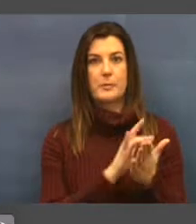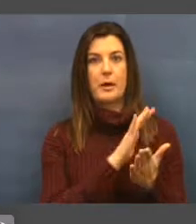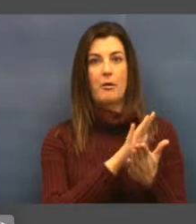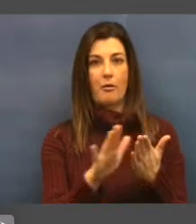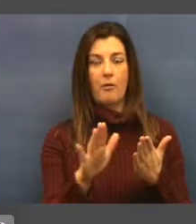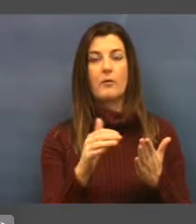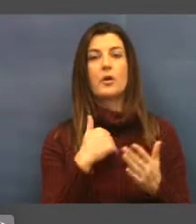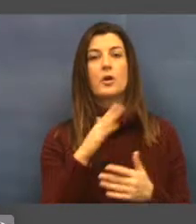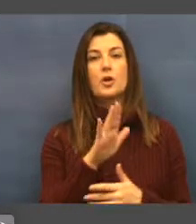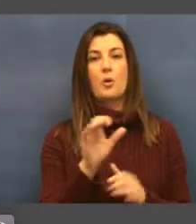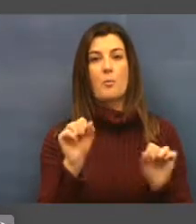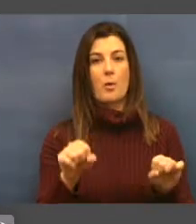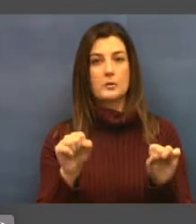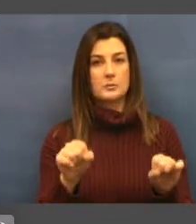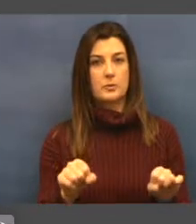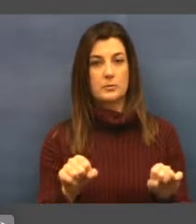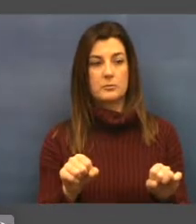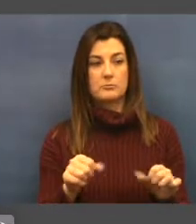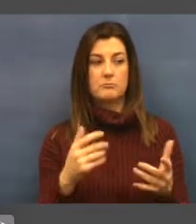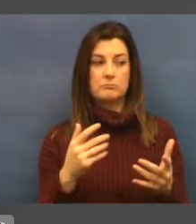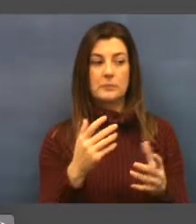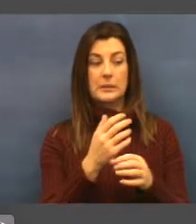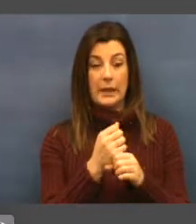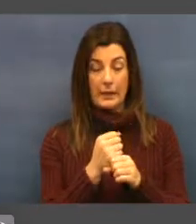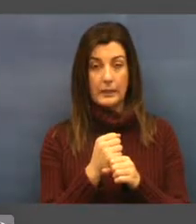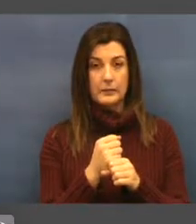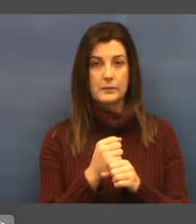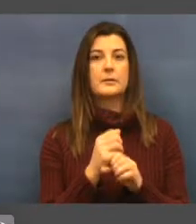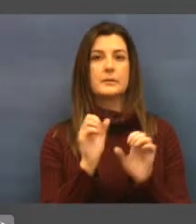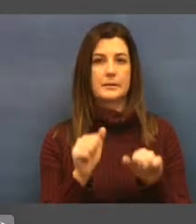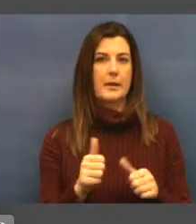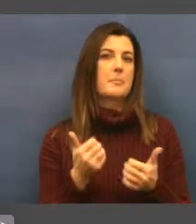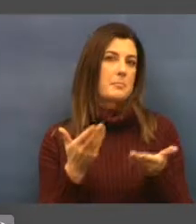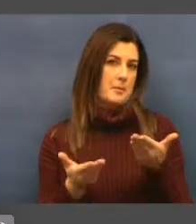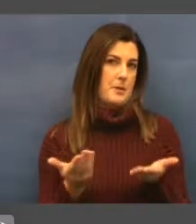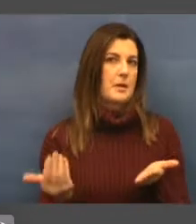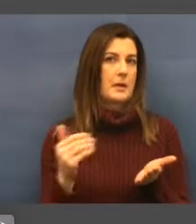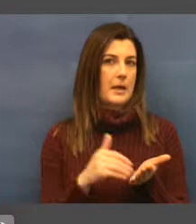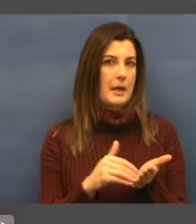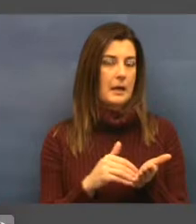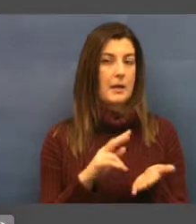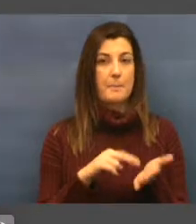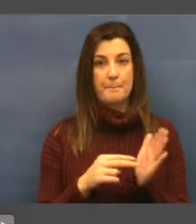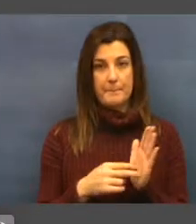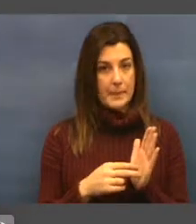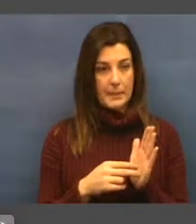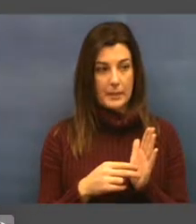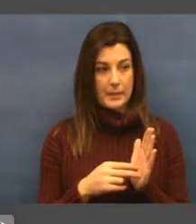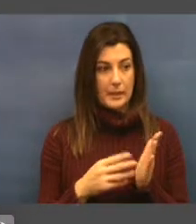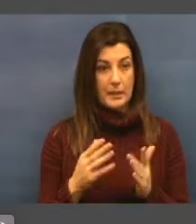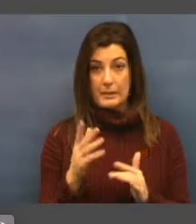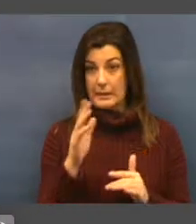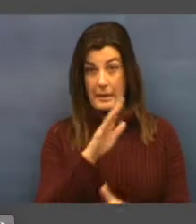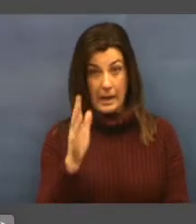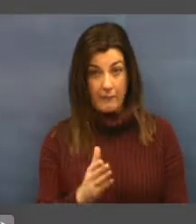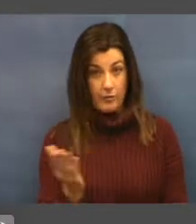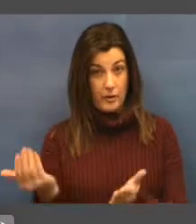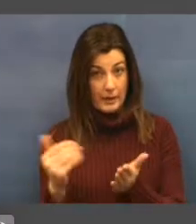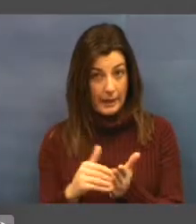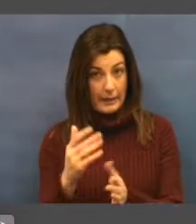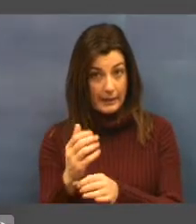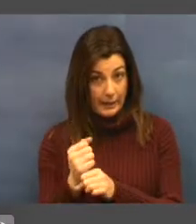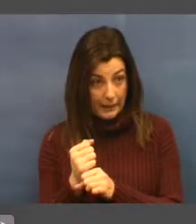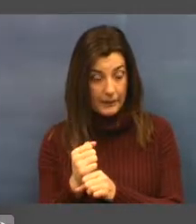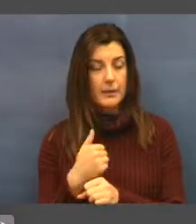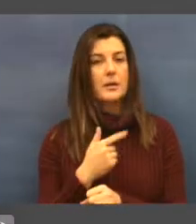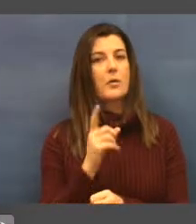your eligibility can be reinstated. So that's not the end of the road. You need to deal with those defaulted loans